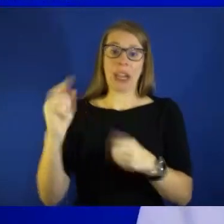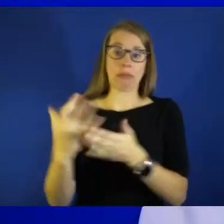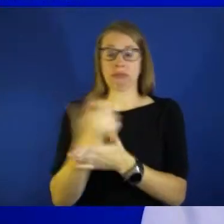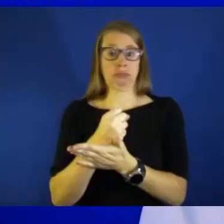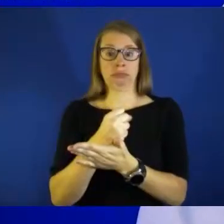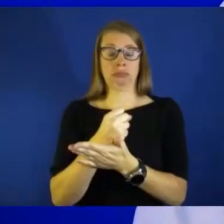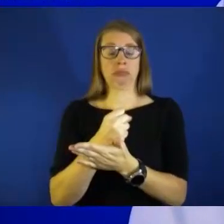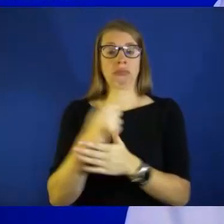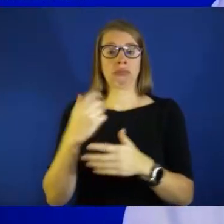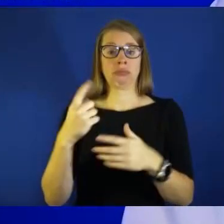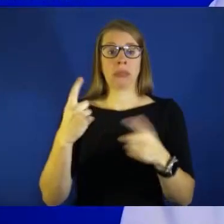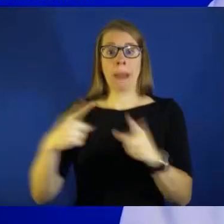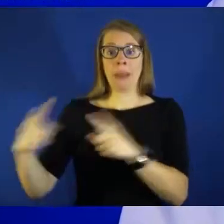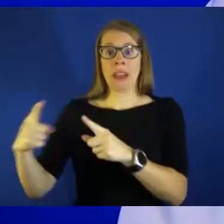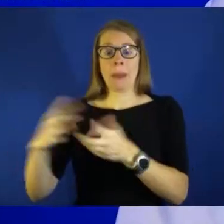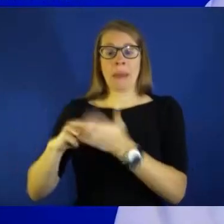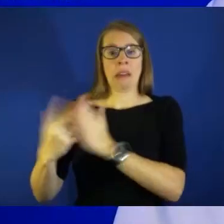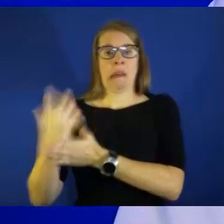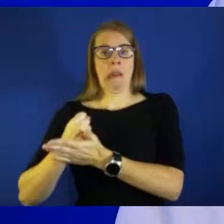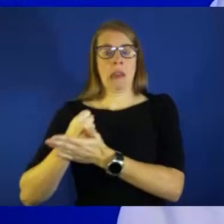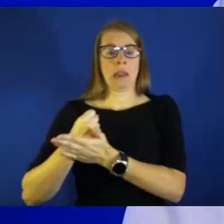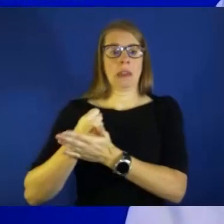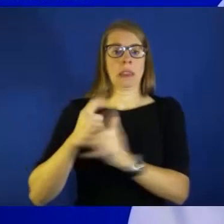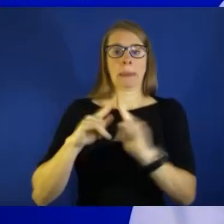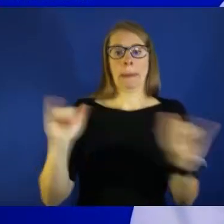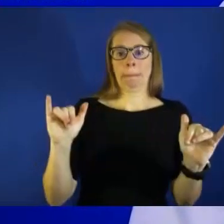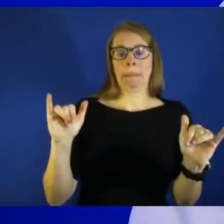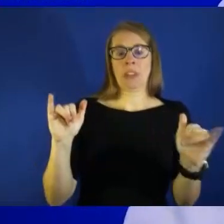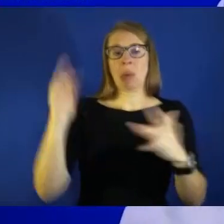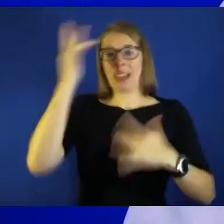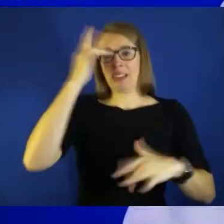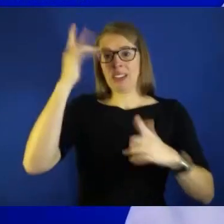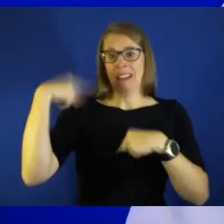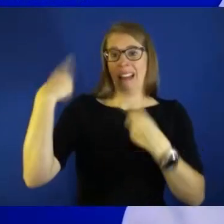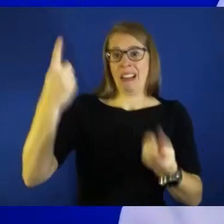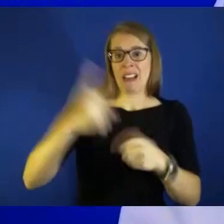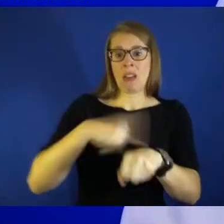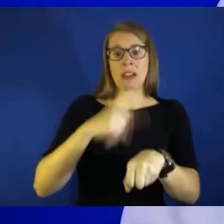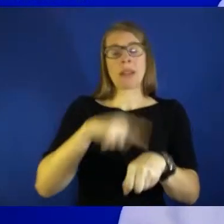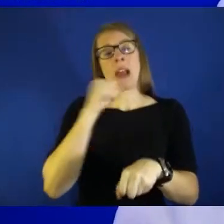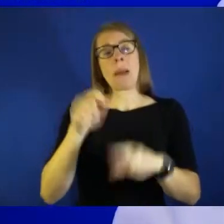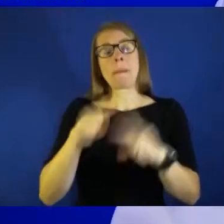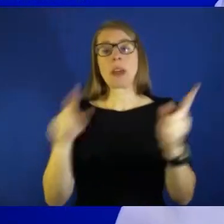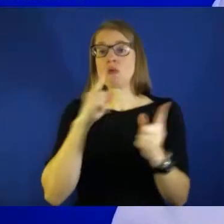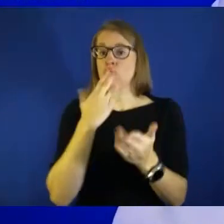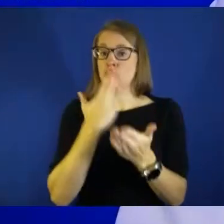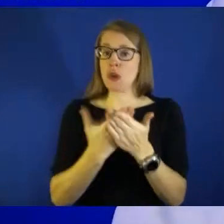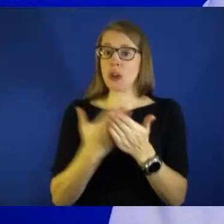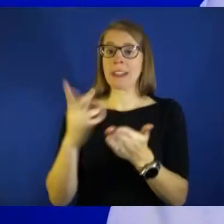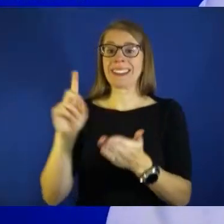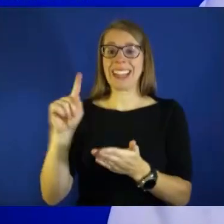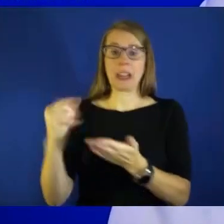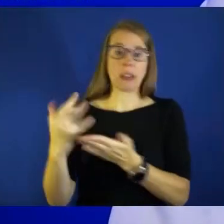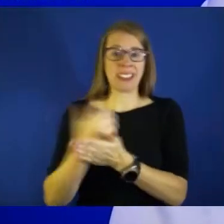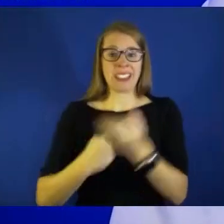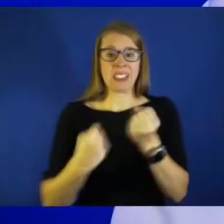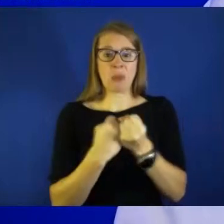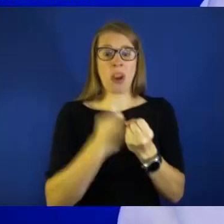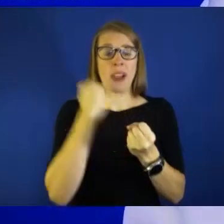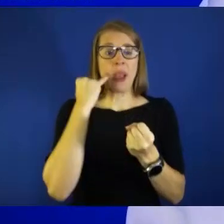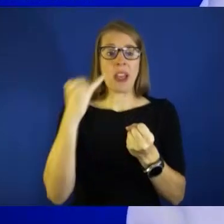vaccines that long. We haven't had this illness that long. So we are getting good data to support that if you do get some of